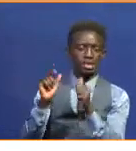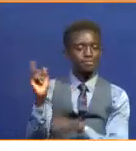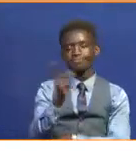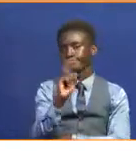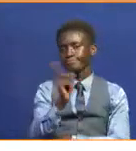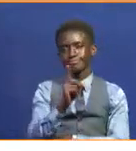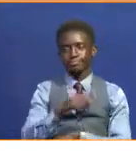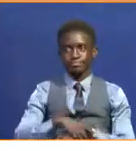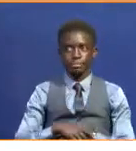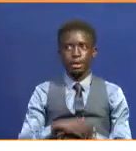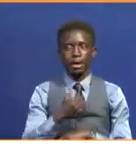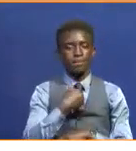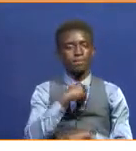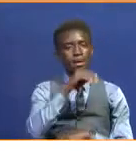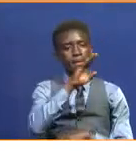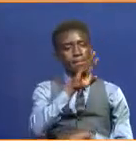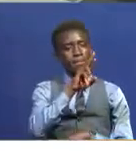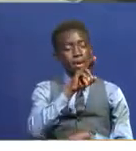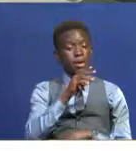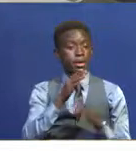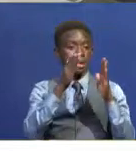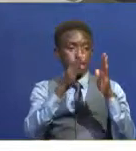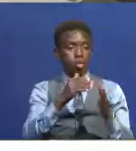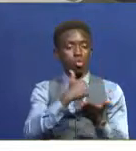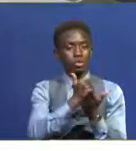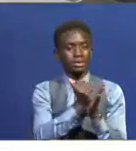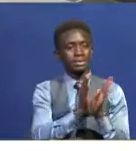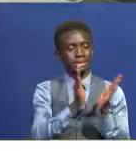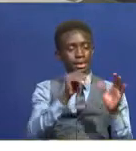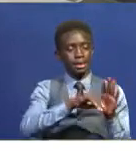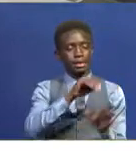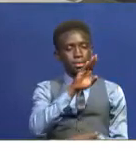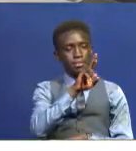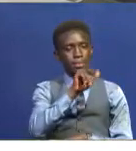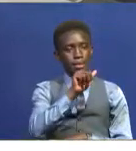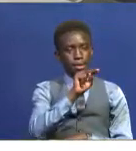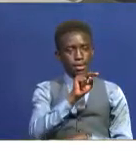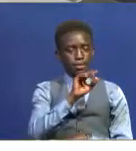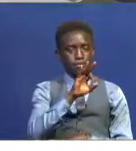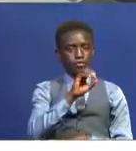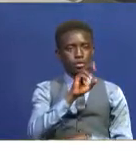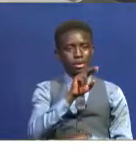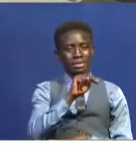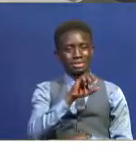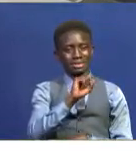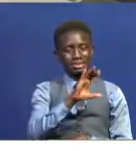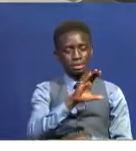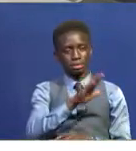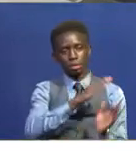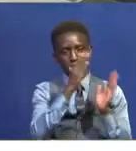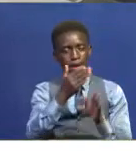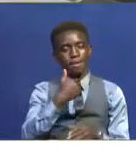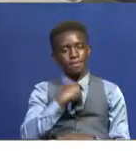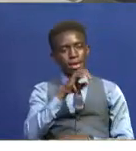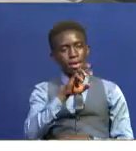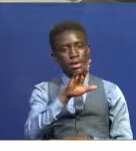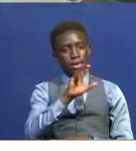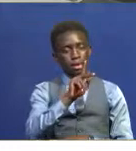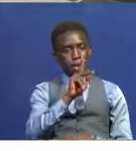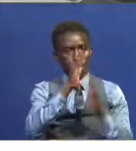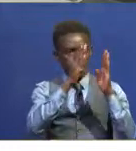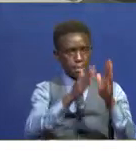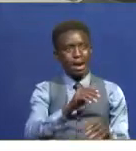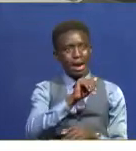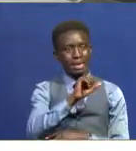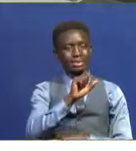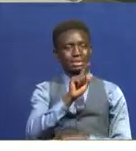manager at Bryan Forensics. Just next to him, we have Eric Karanja, who is the portfolio manager and asset manager at